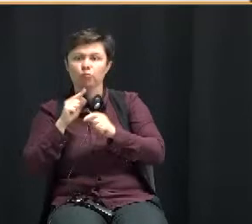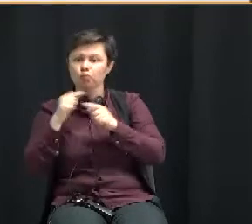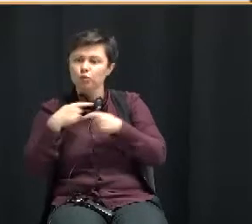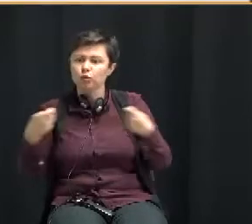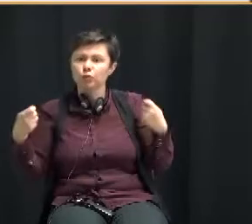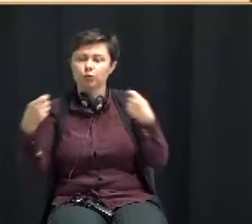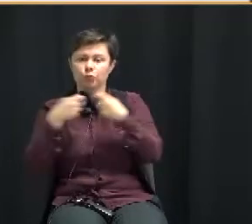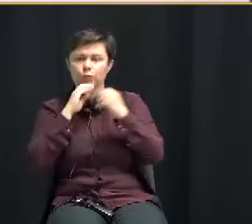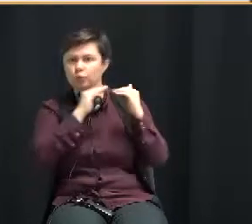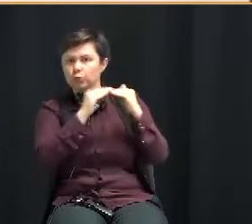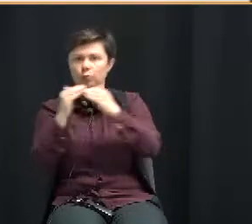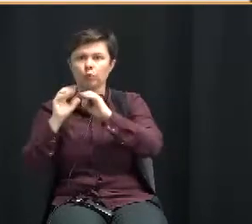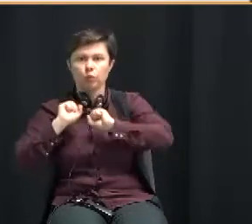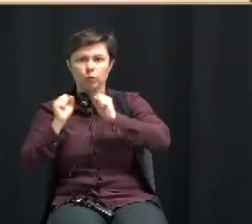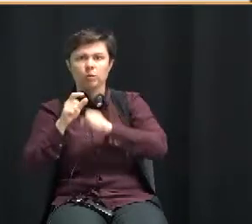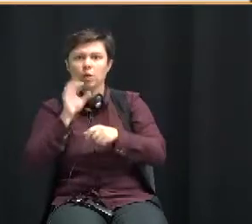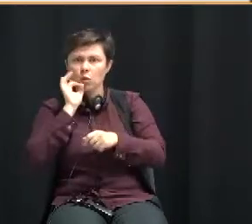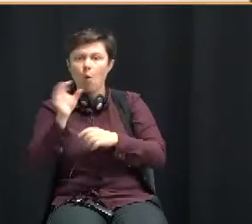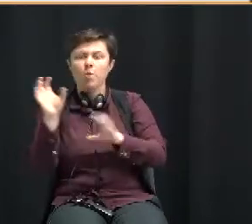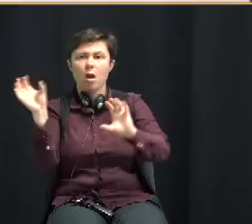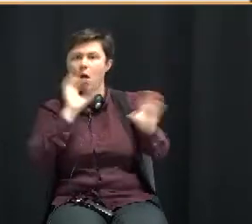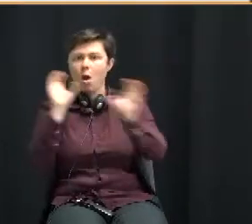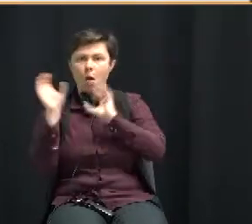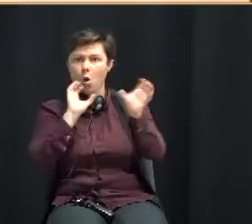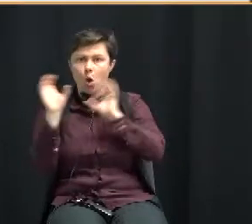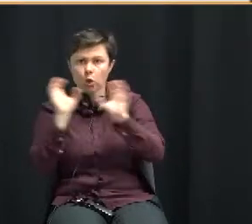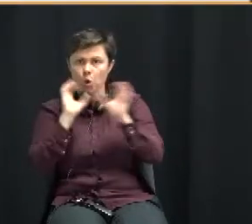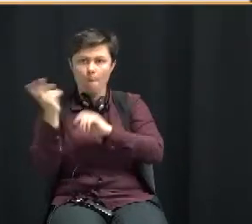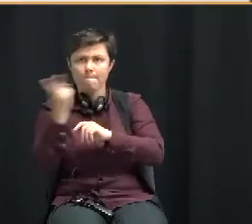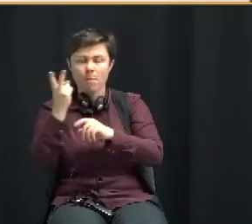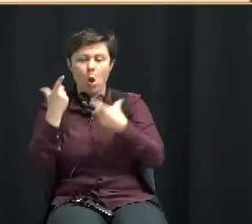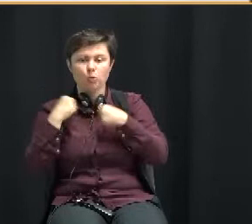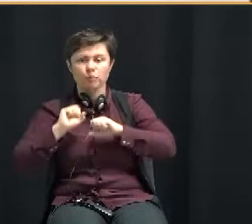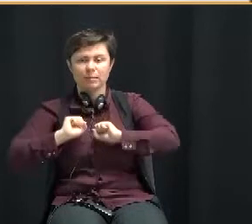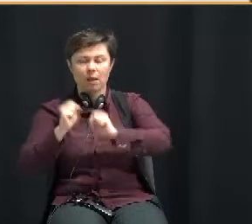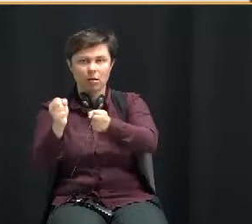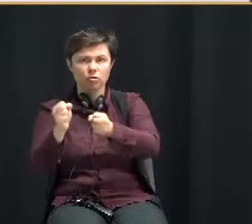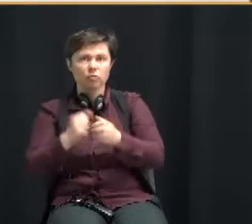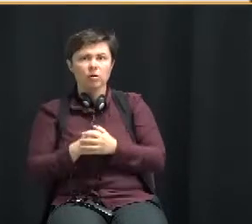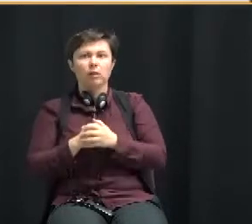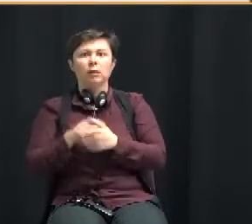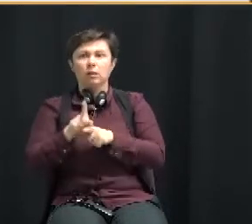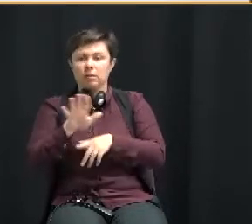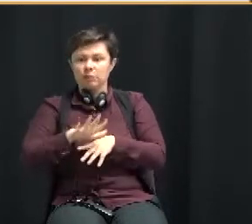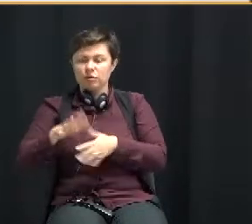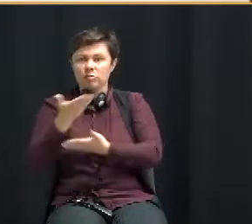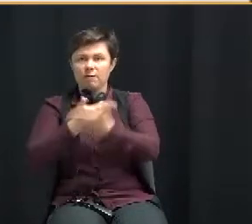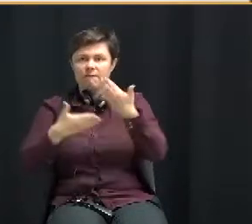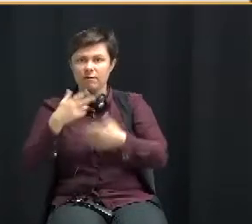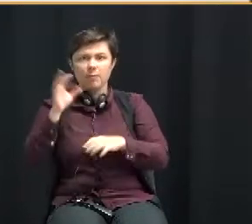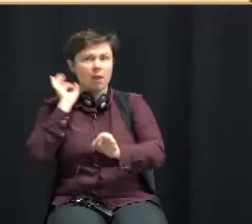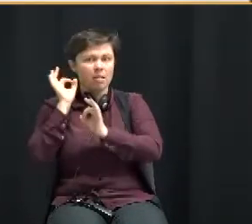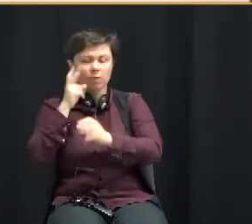authorities with businesses, cohesion of activities, effective communication between different people and entities